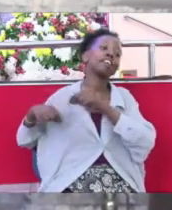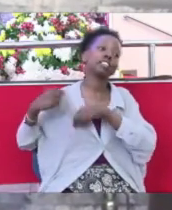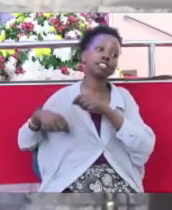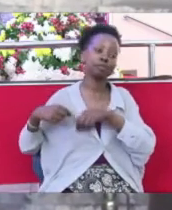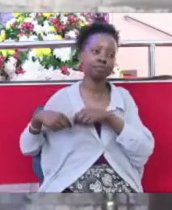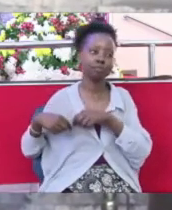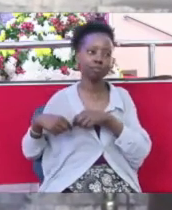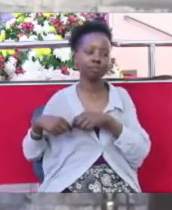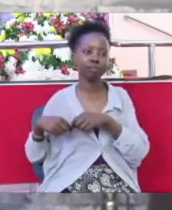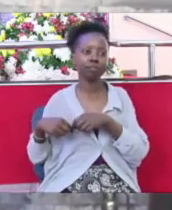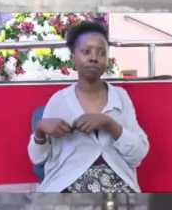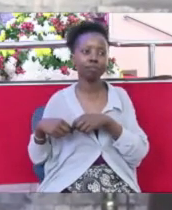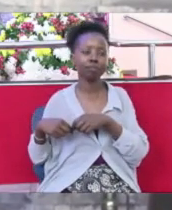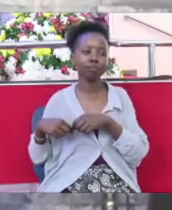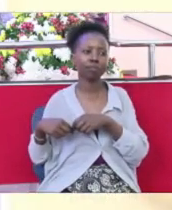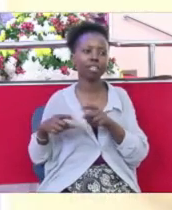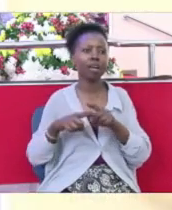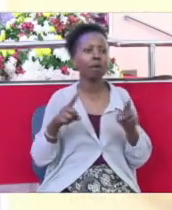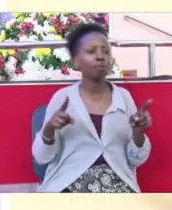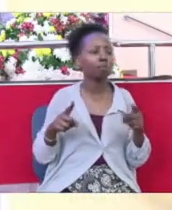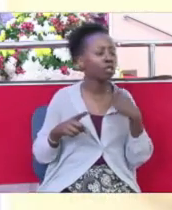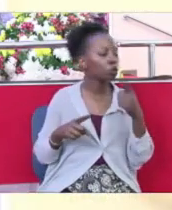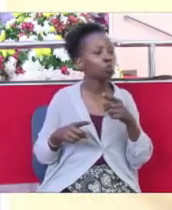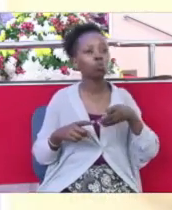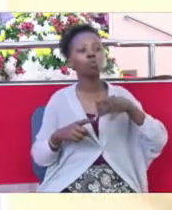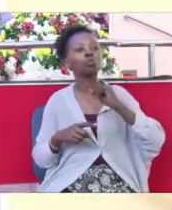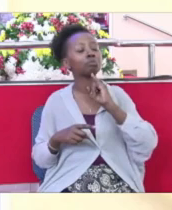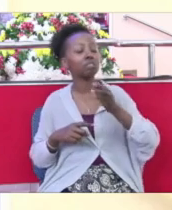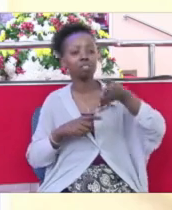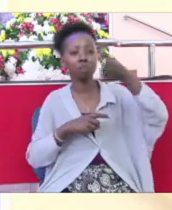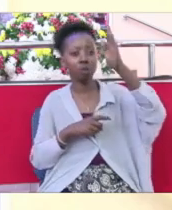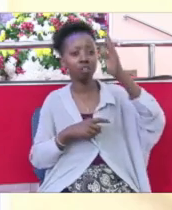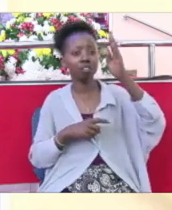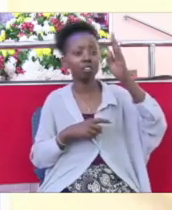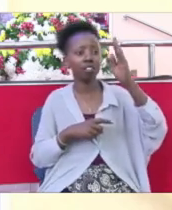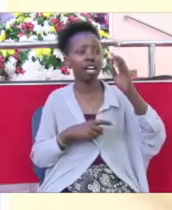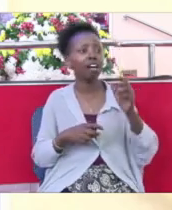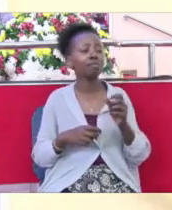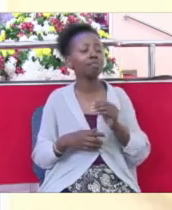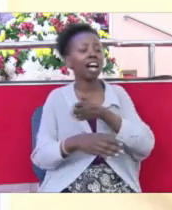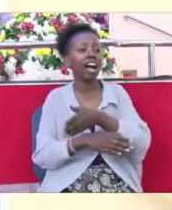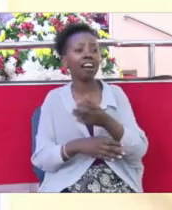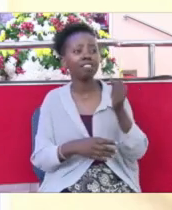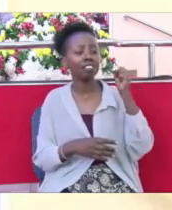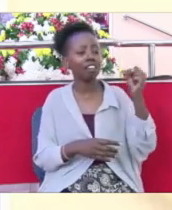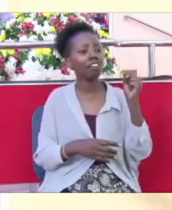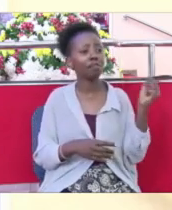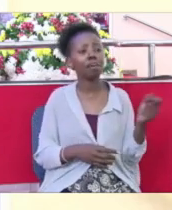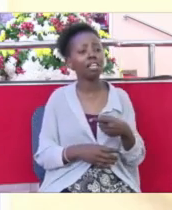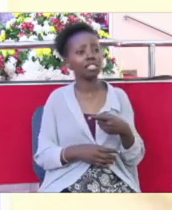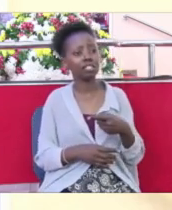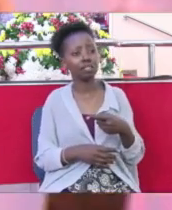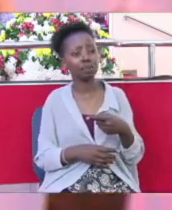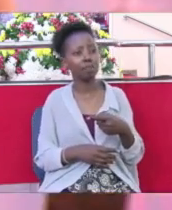kupata kuongezewa cheo kinachofuata. But who is like our God? Lakini nani kama Mungu wetu? 5 months later, miezi mitano baadaye, in the month